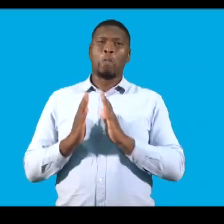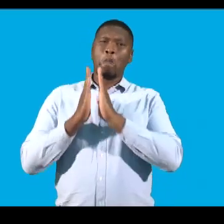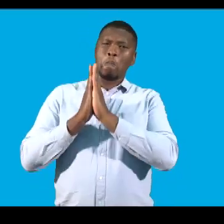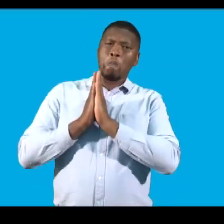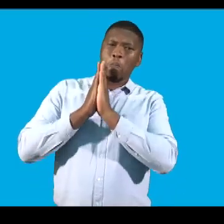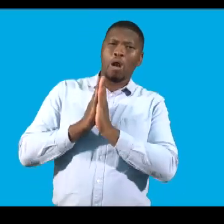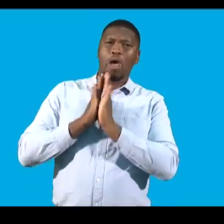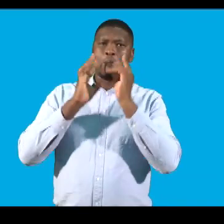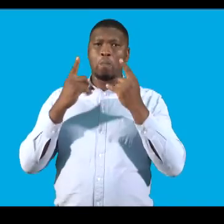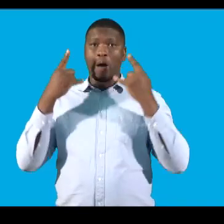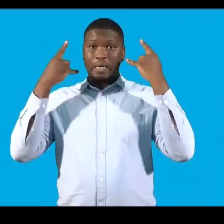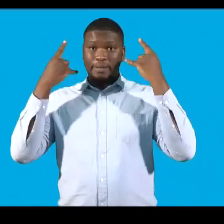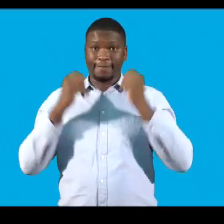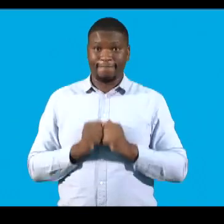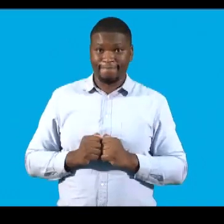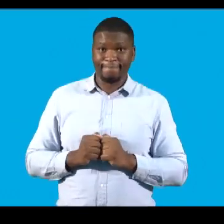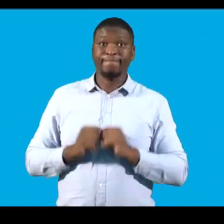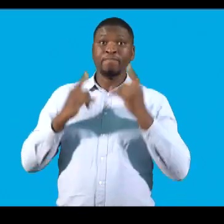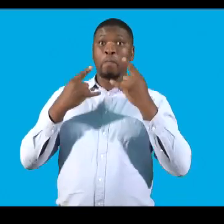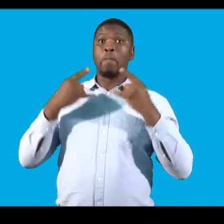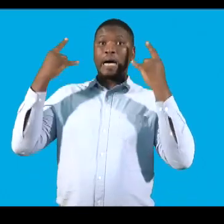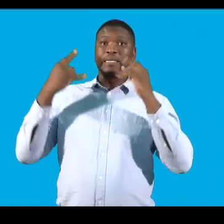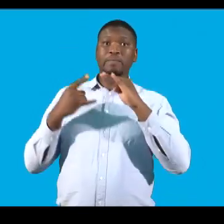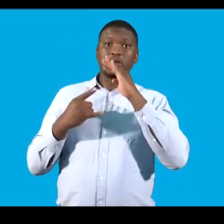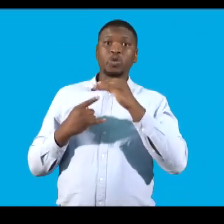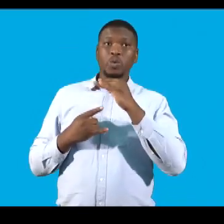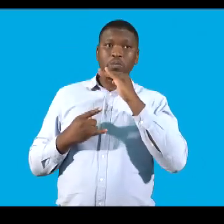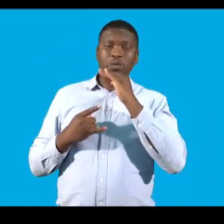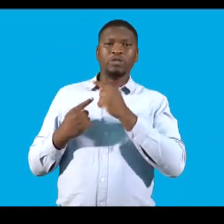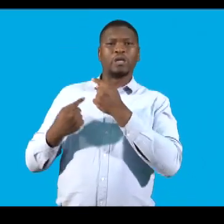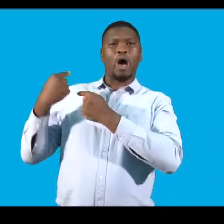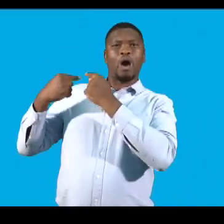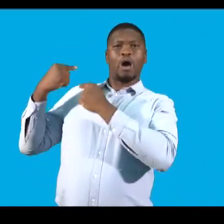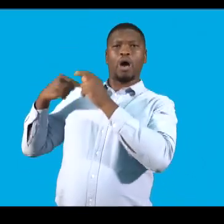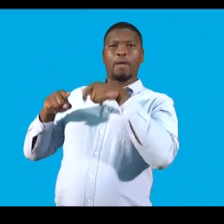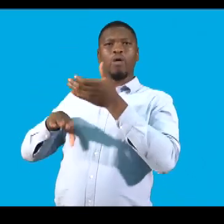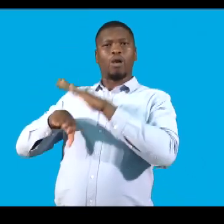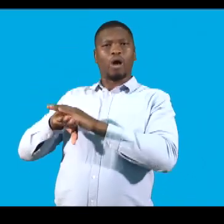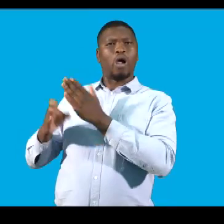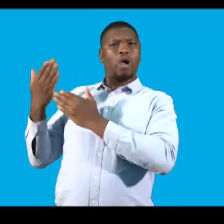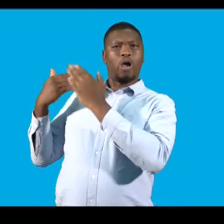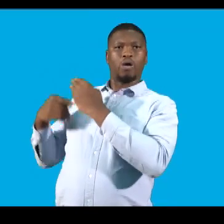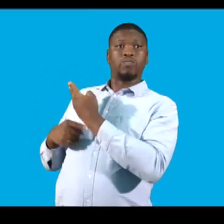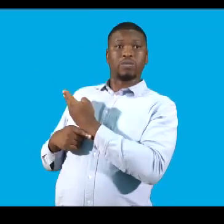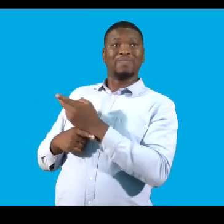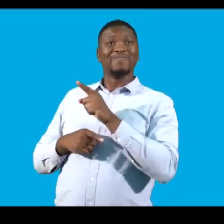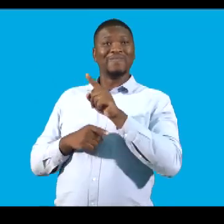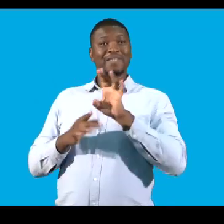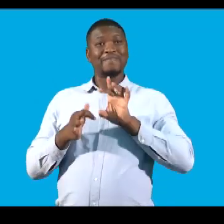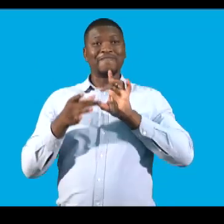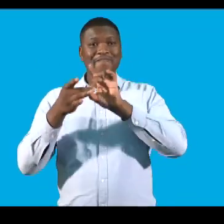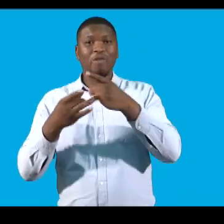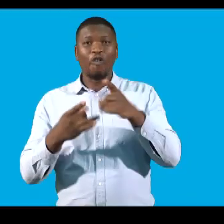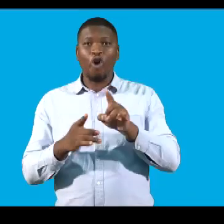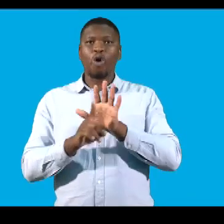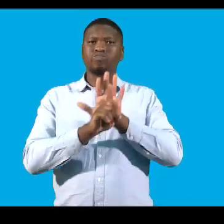Prayer to masks. The masks symbolize the ancestors, as is evidenced in the title. The message is an awareness of the